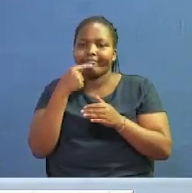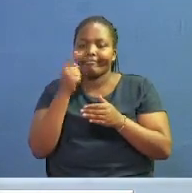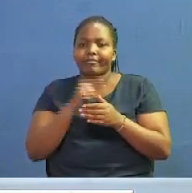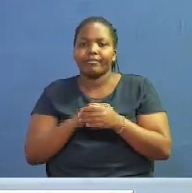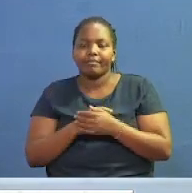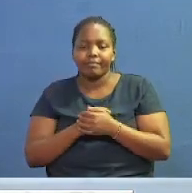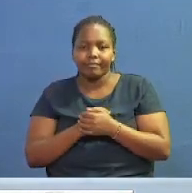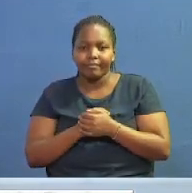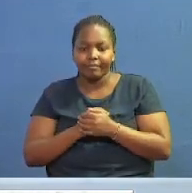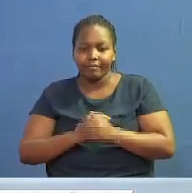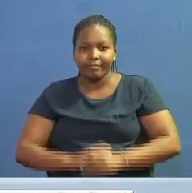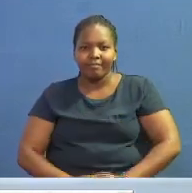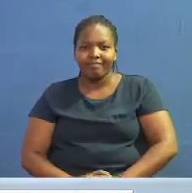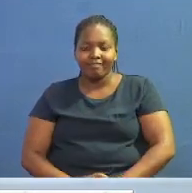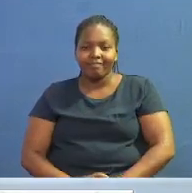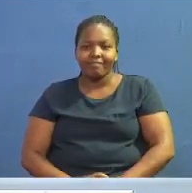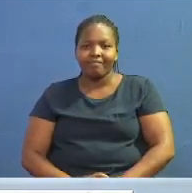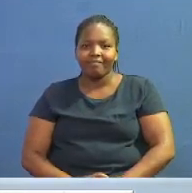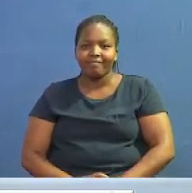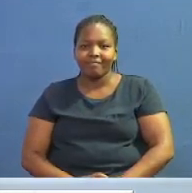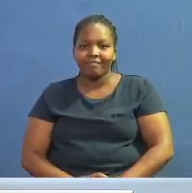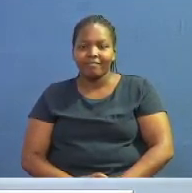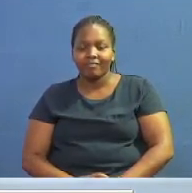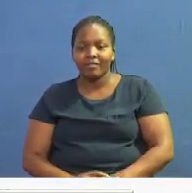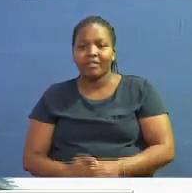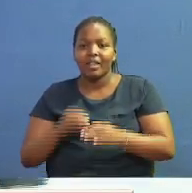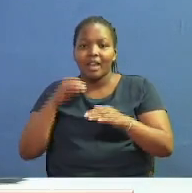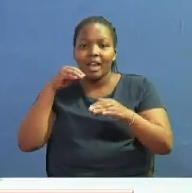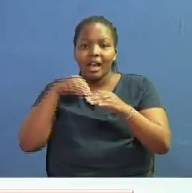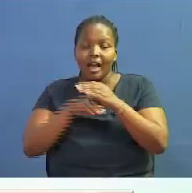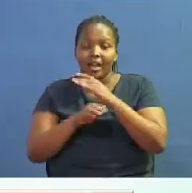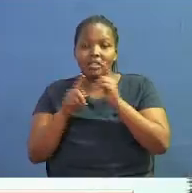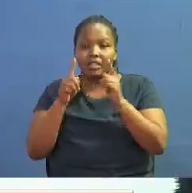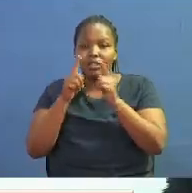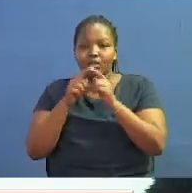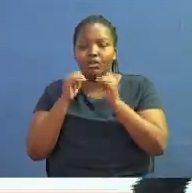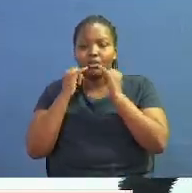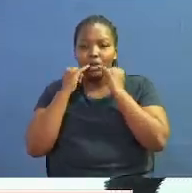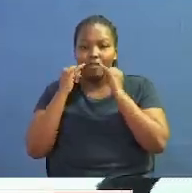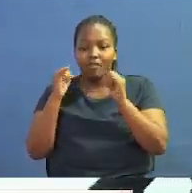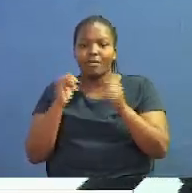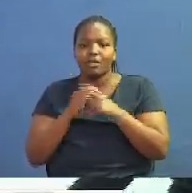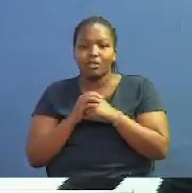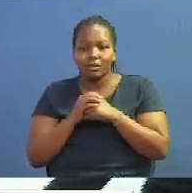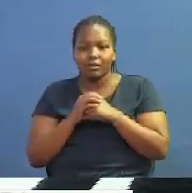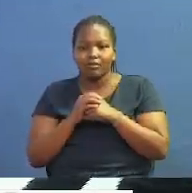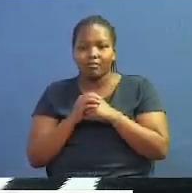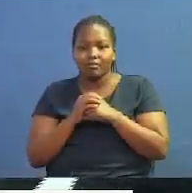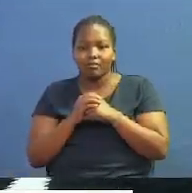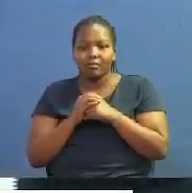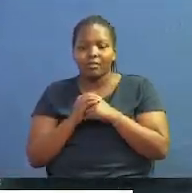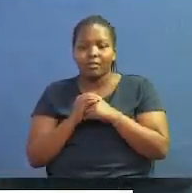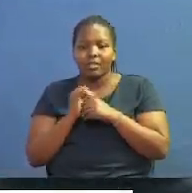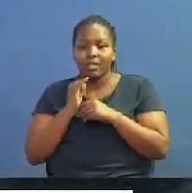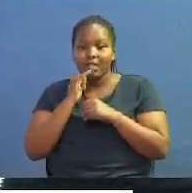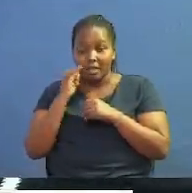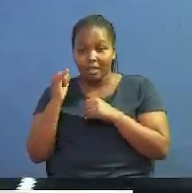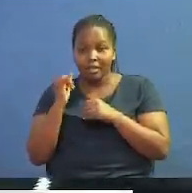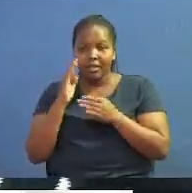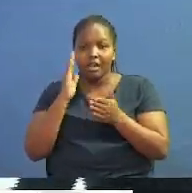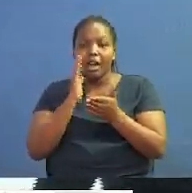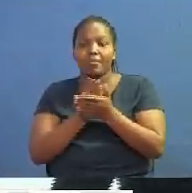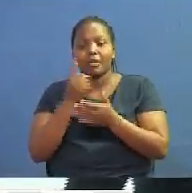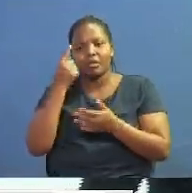people living with disabilities? Access to information is a very critical part of learning for